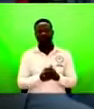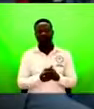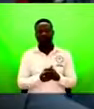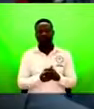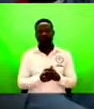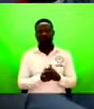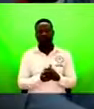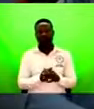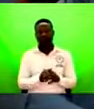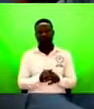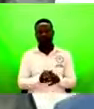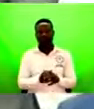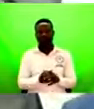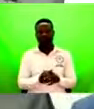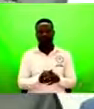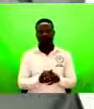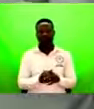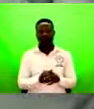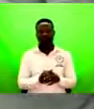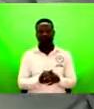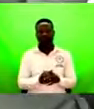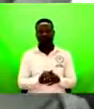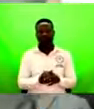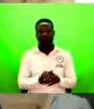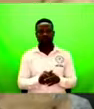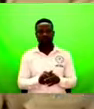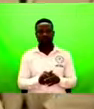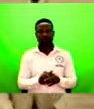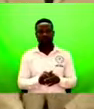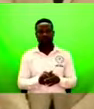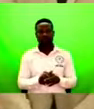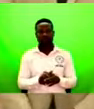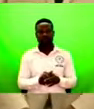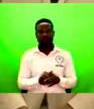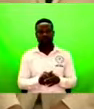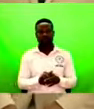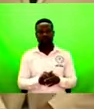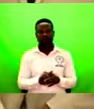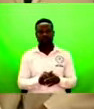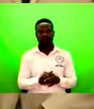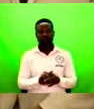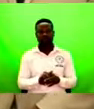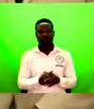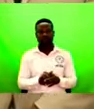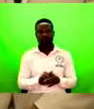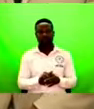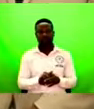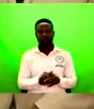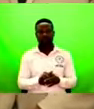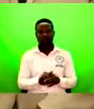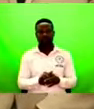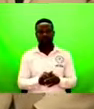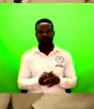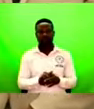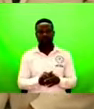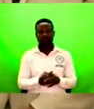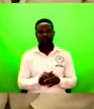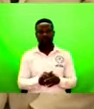Or ministry to ex-offenders. And finally, on behalf of the chairman of our church, I want to introduce to